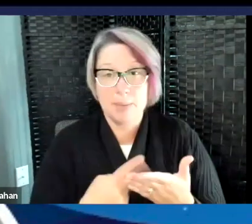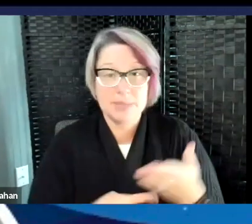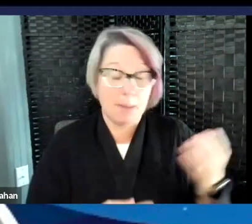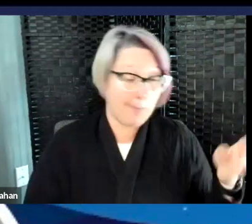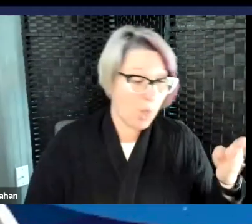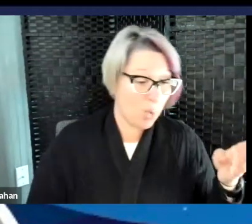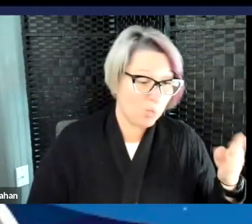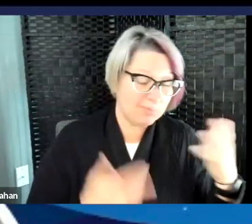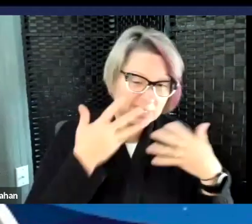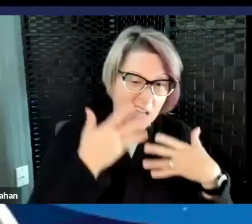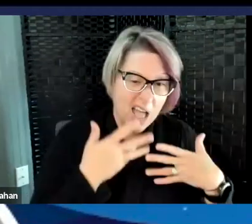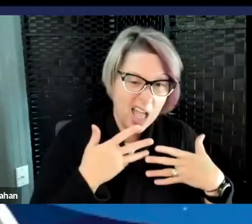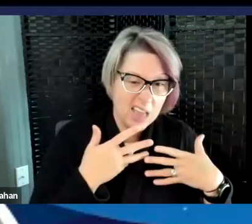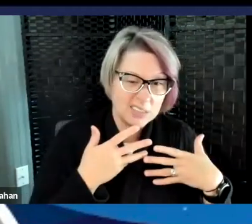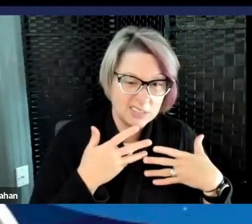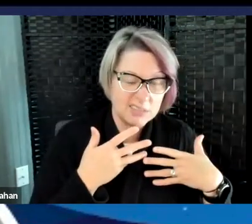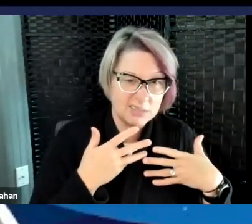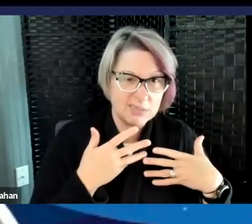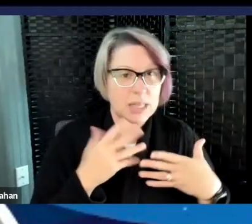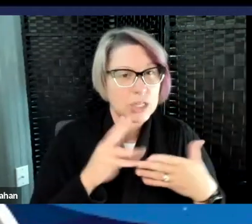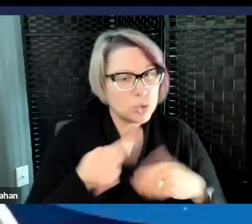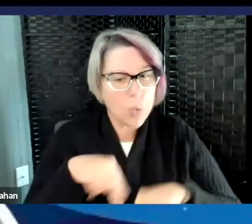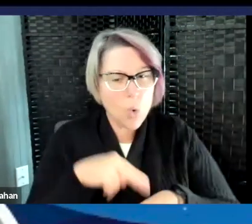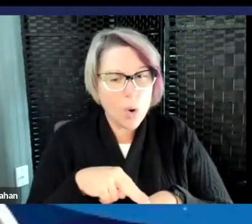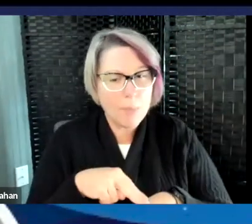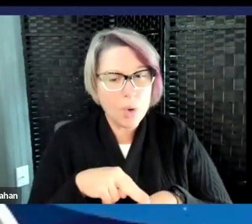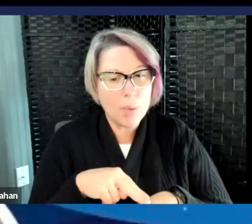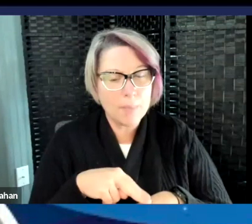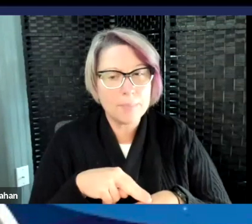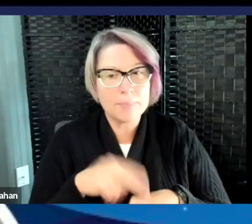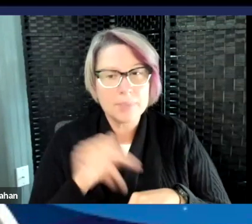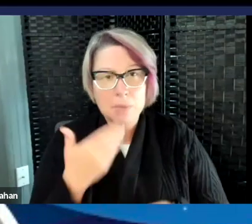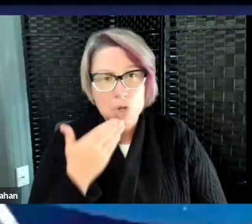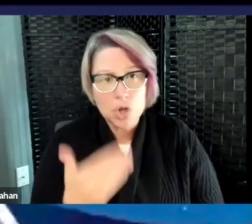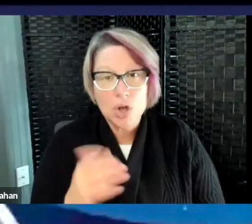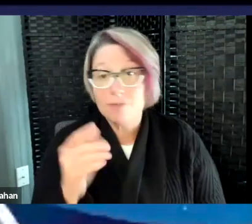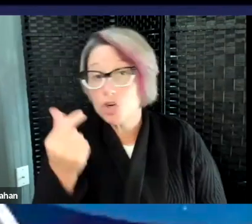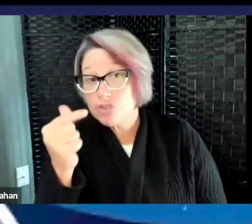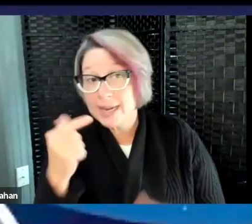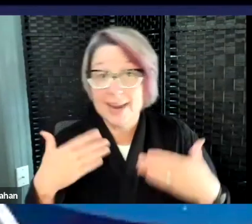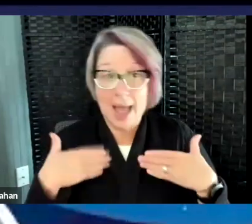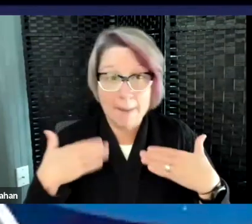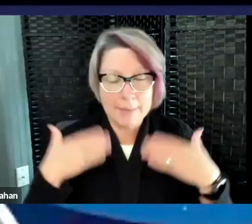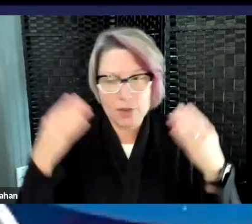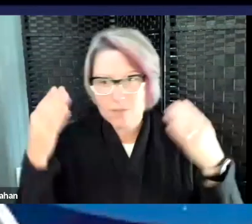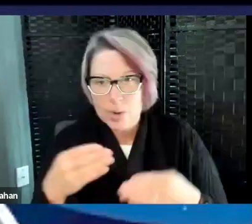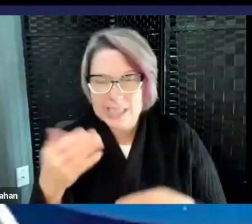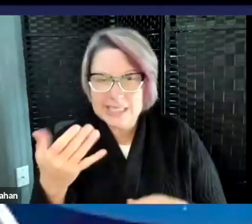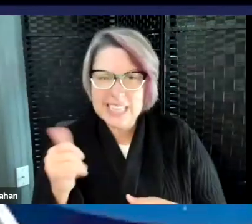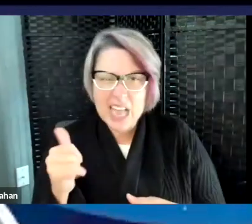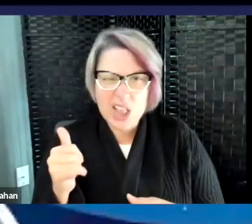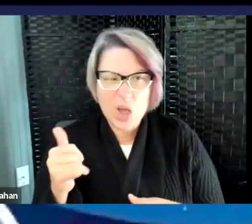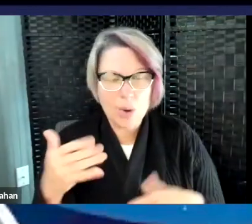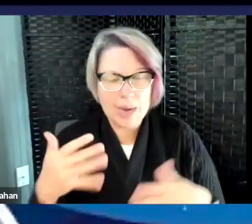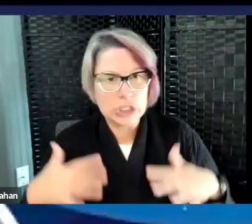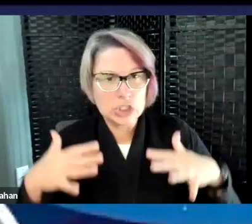You're sad, and that's fine, and that's normal, and can be good. Maybe you're in the green, you're happy, you're focused. You're in the yellow, maybe a little